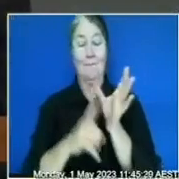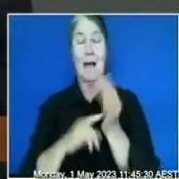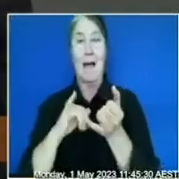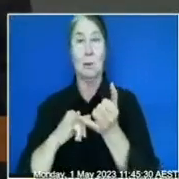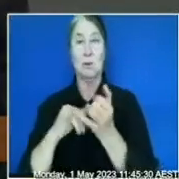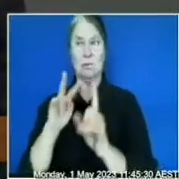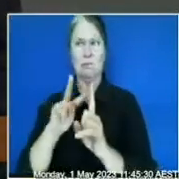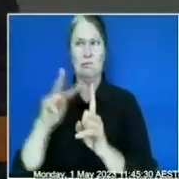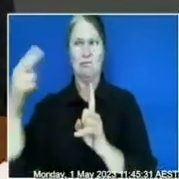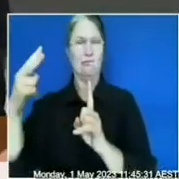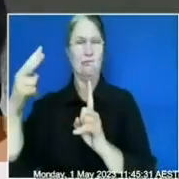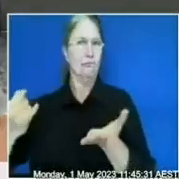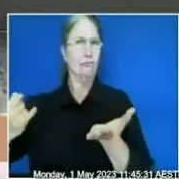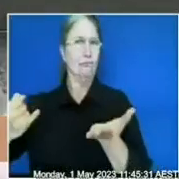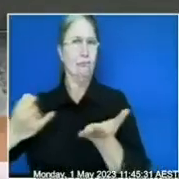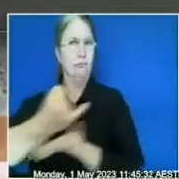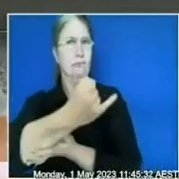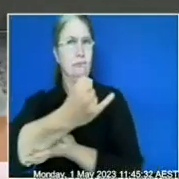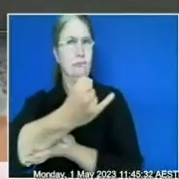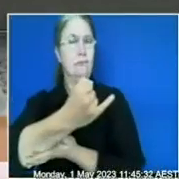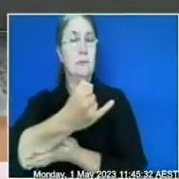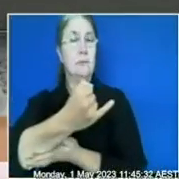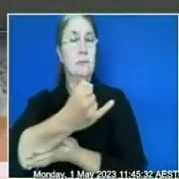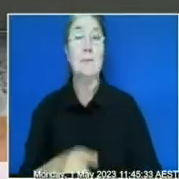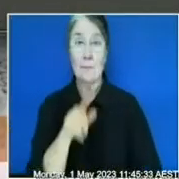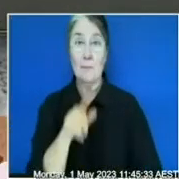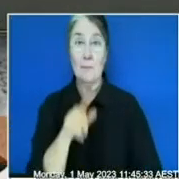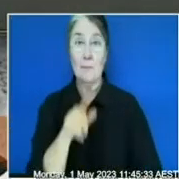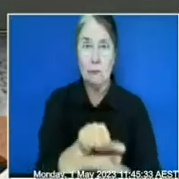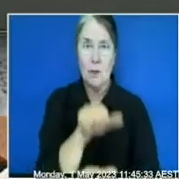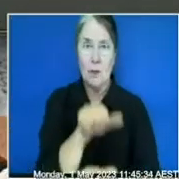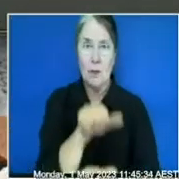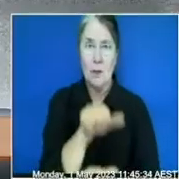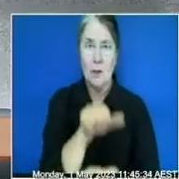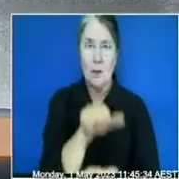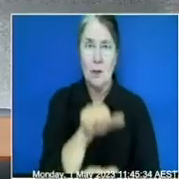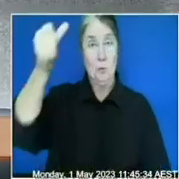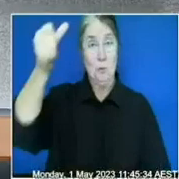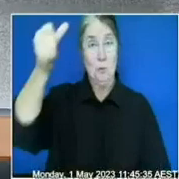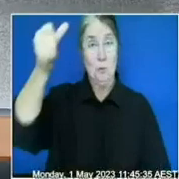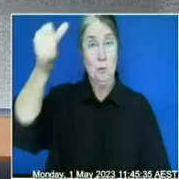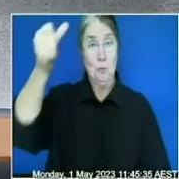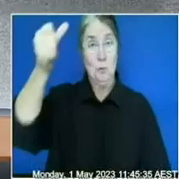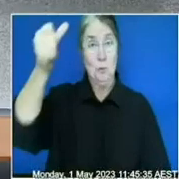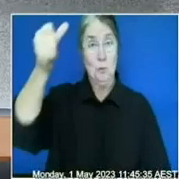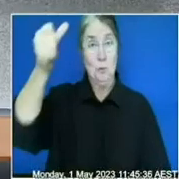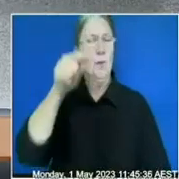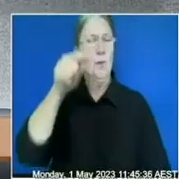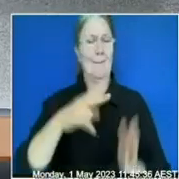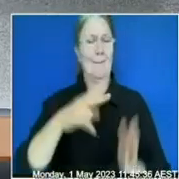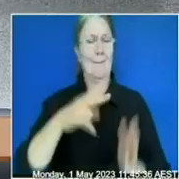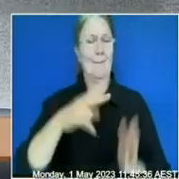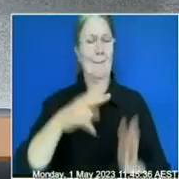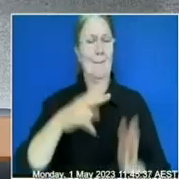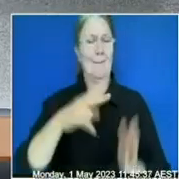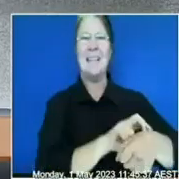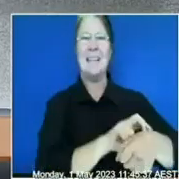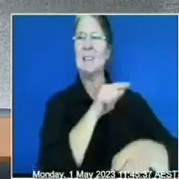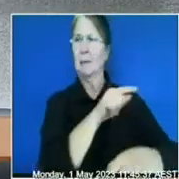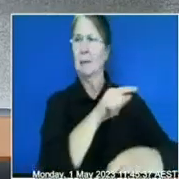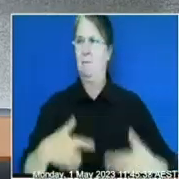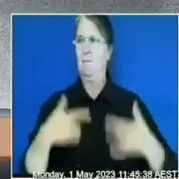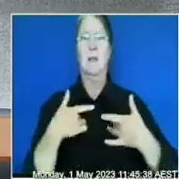fill service gaps if a public health model is not adequately resourced? Yes, I'm aware of those concerns. You understand that's not a job they want?